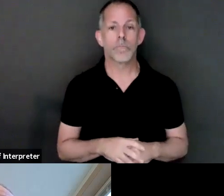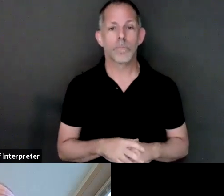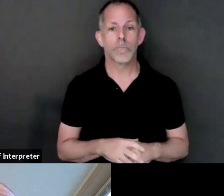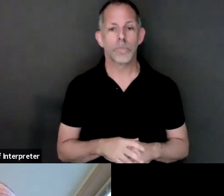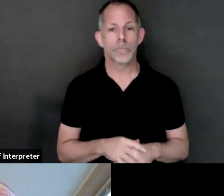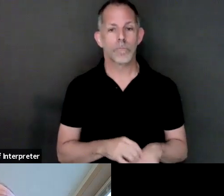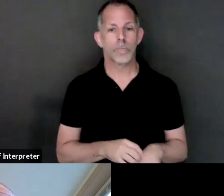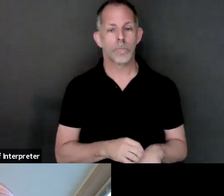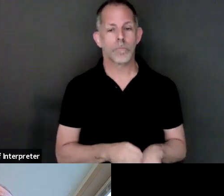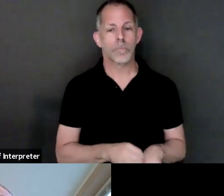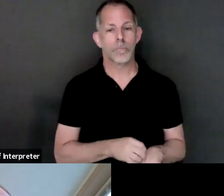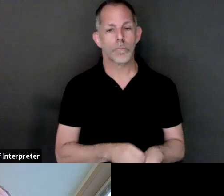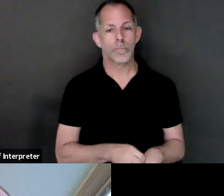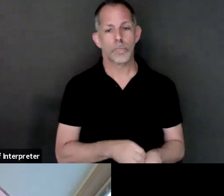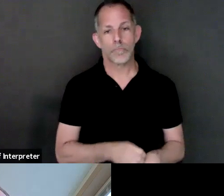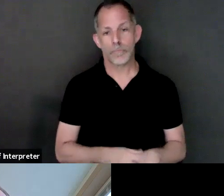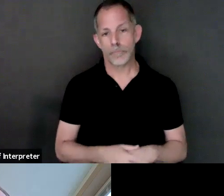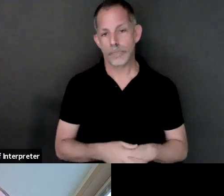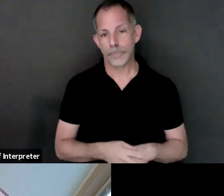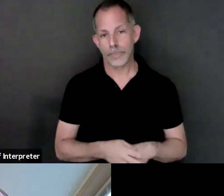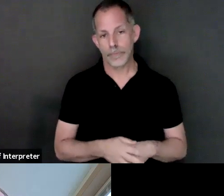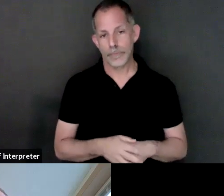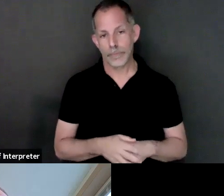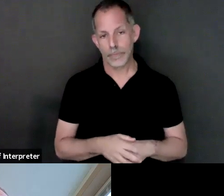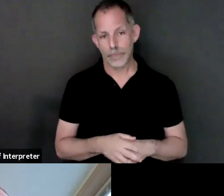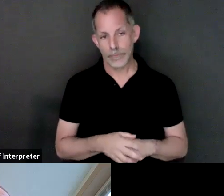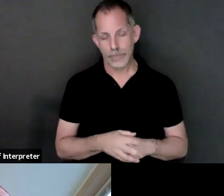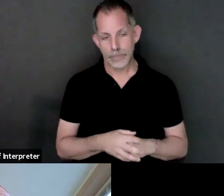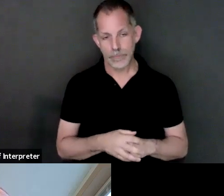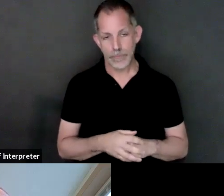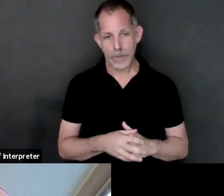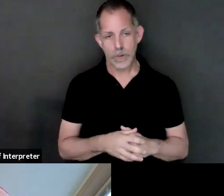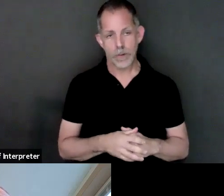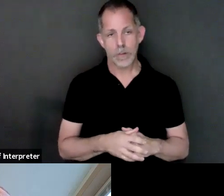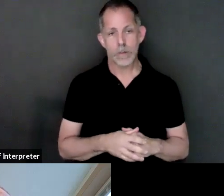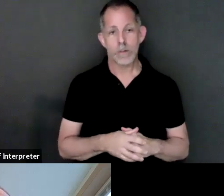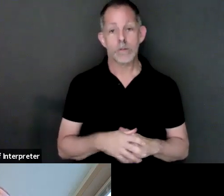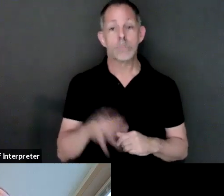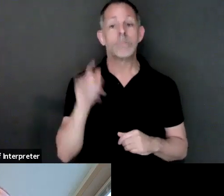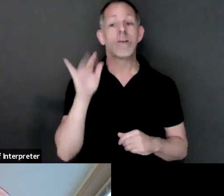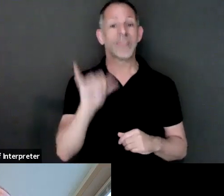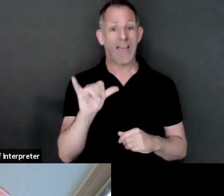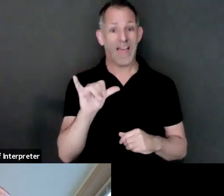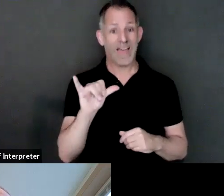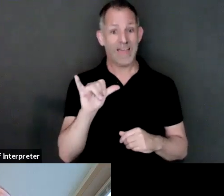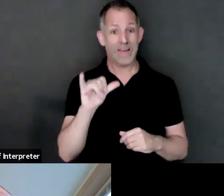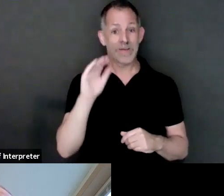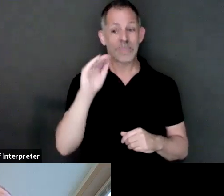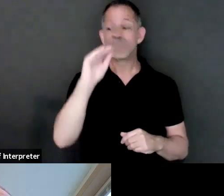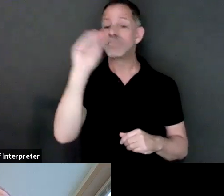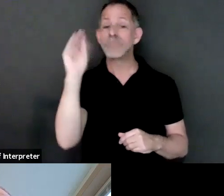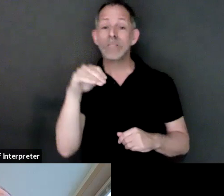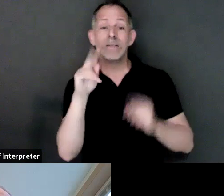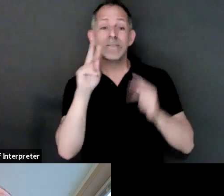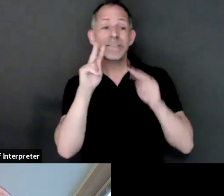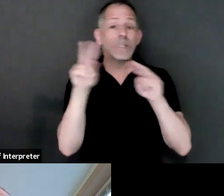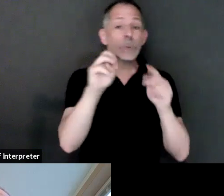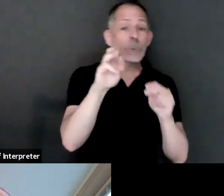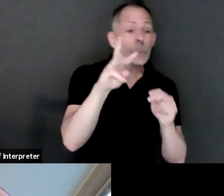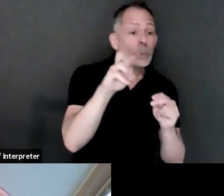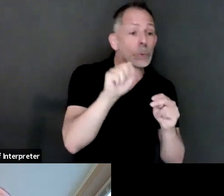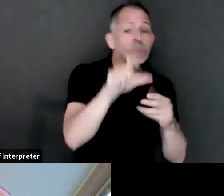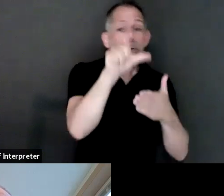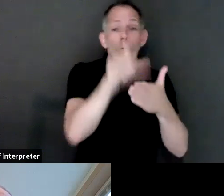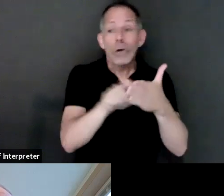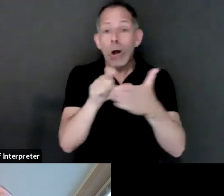Los Angeles and other major centers, and it's the most recent data. I'd say if you go to some of the websites that are